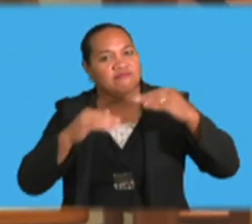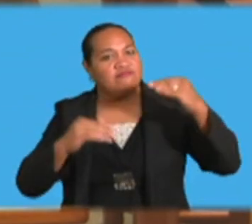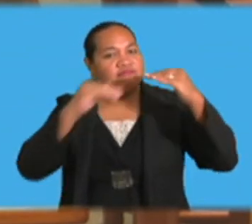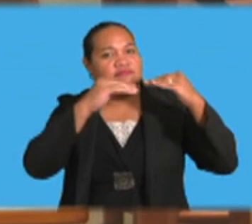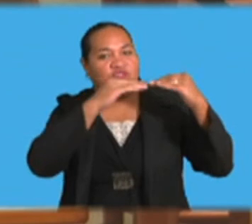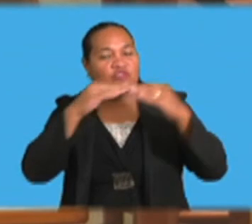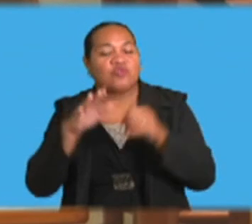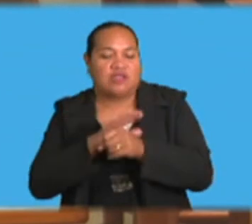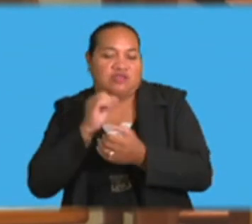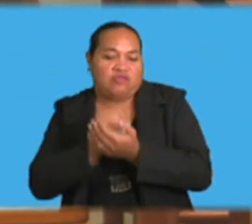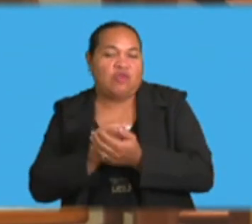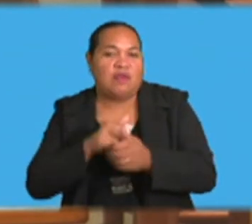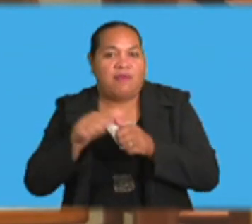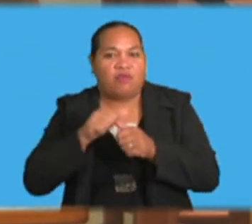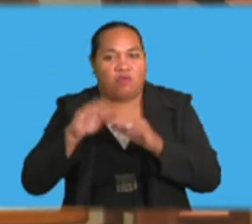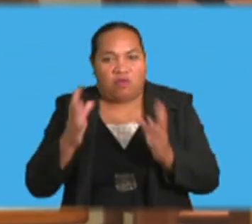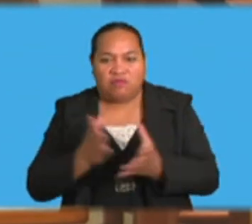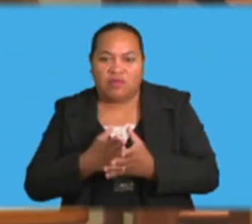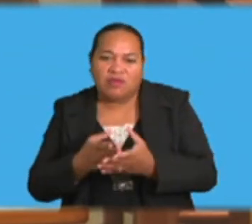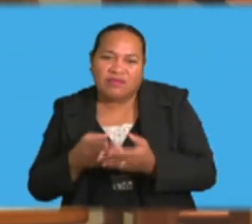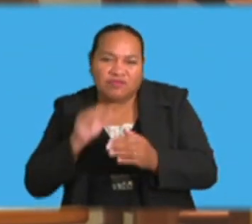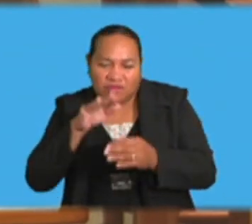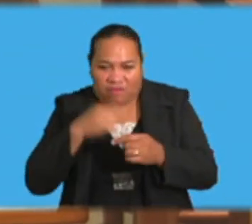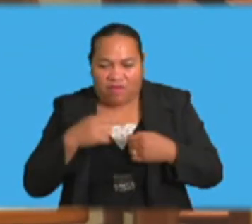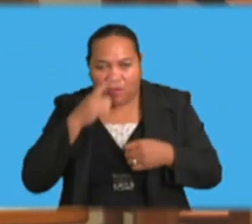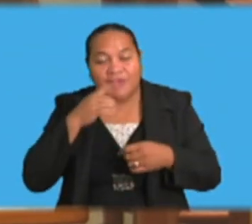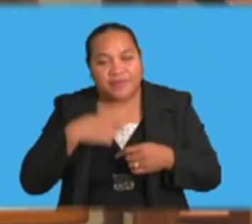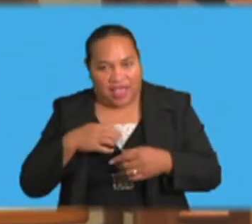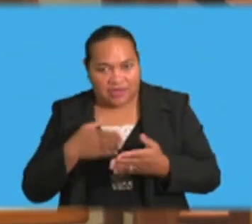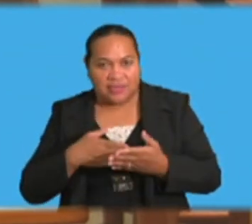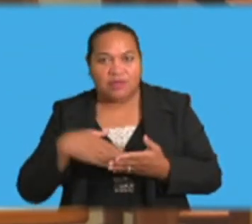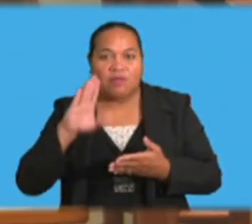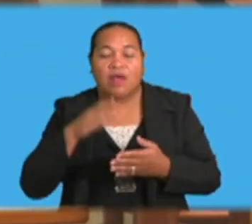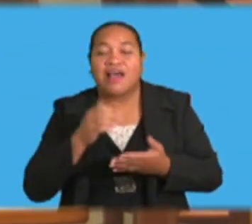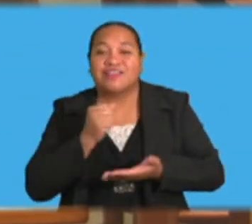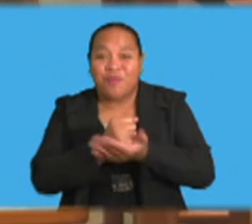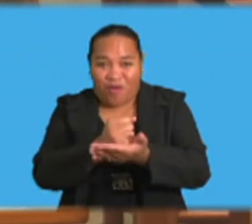world. In conclusion, Madam Speaker, I support the ratification